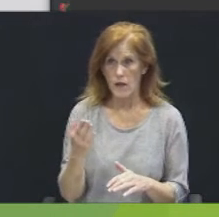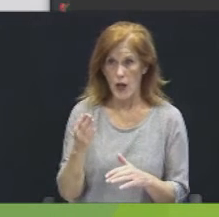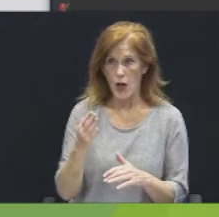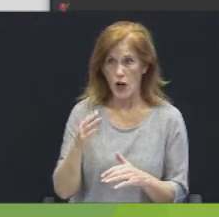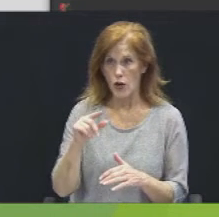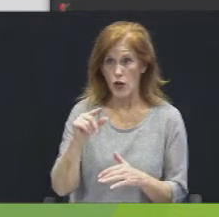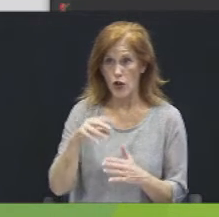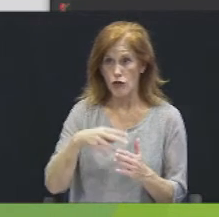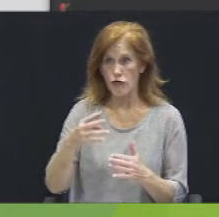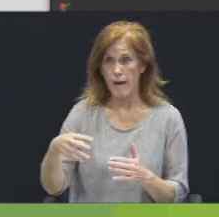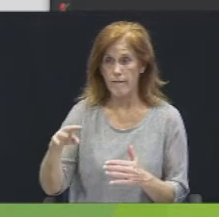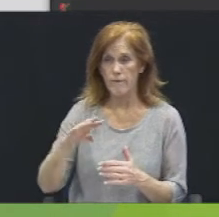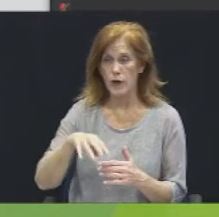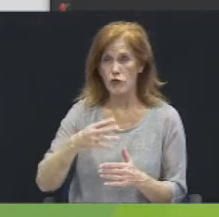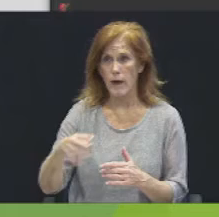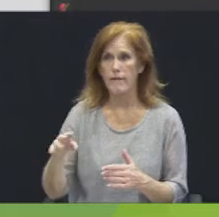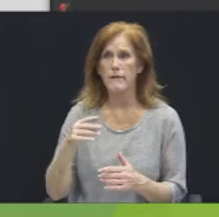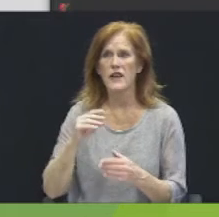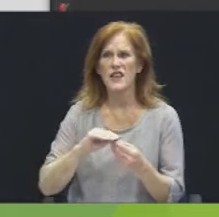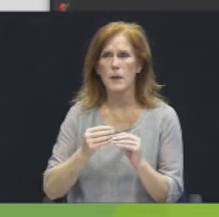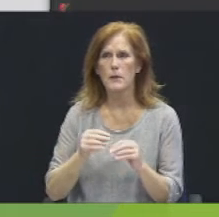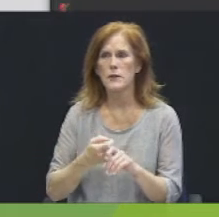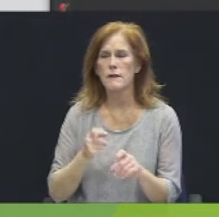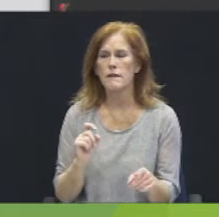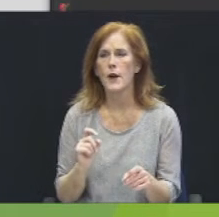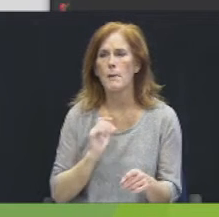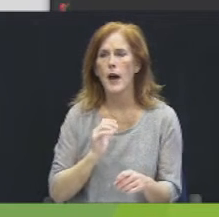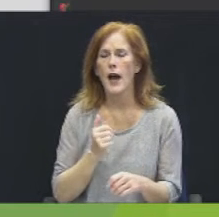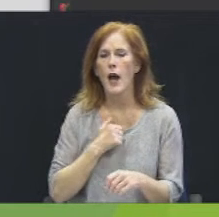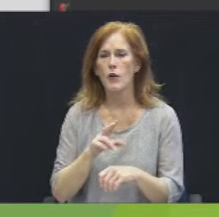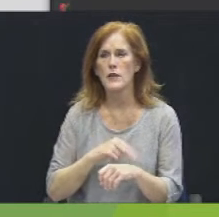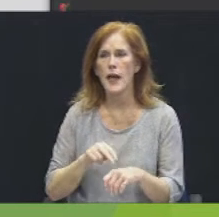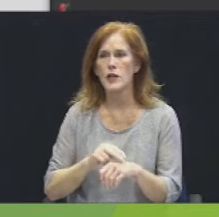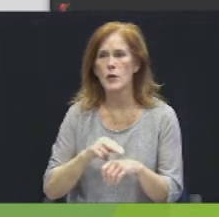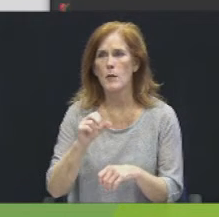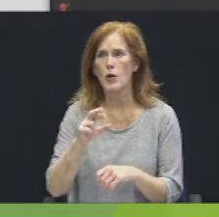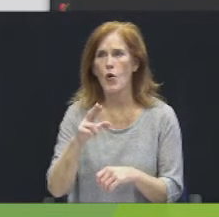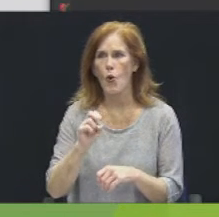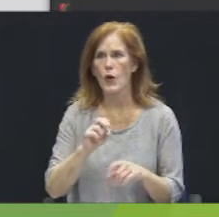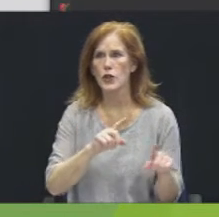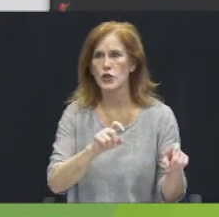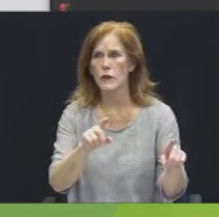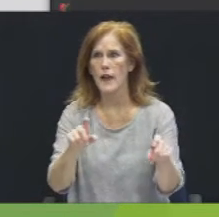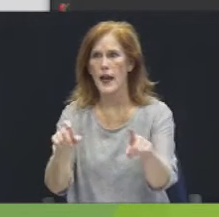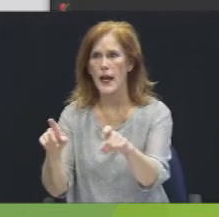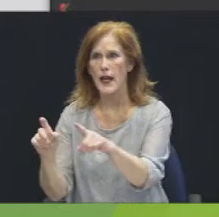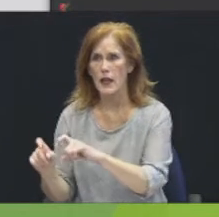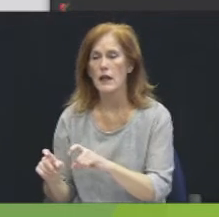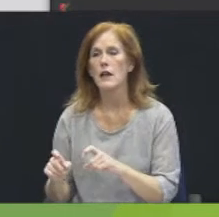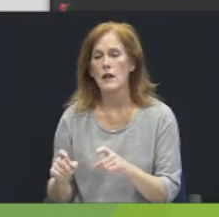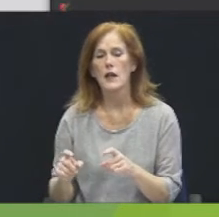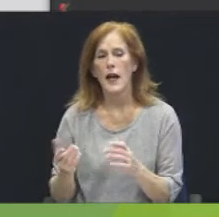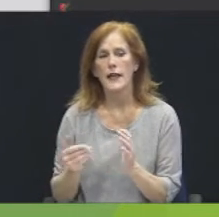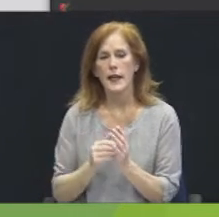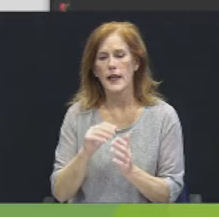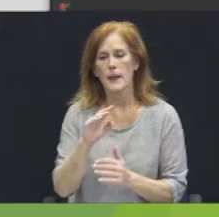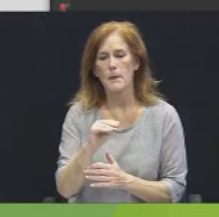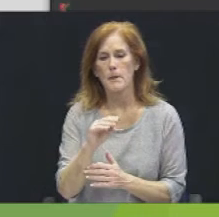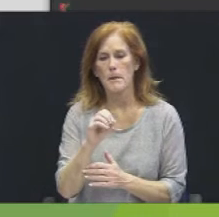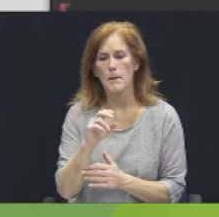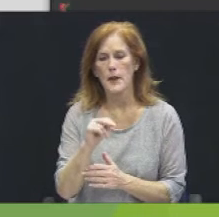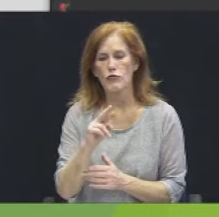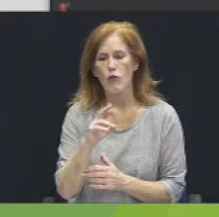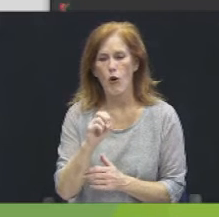couple graphs and numbers from our National Core Indicator Survey that was done through the Monroe-Myer Institute